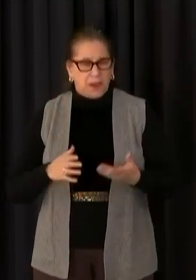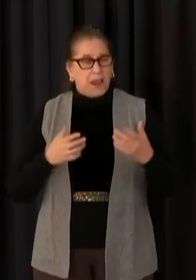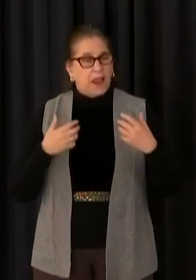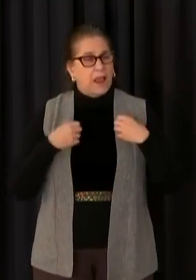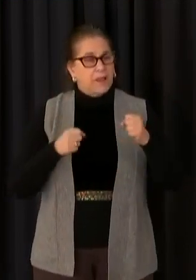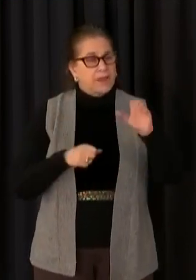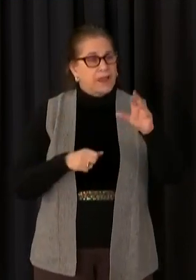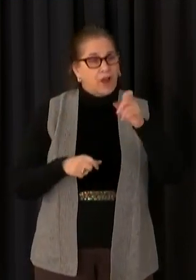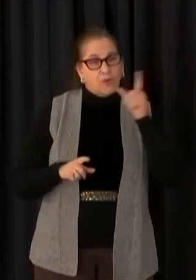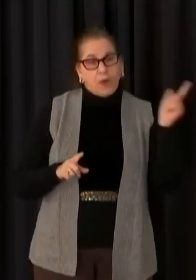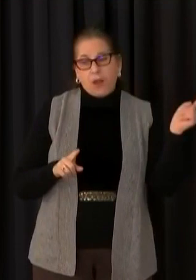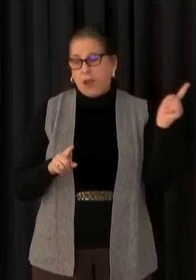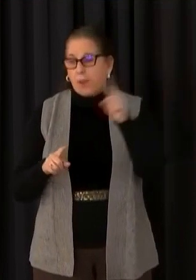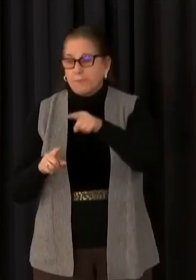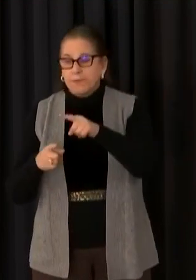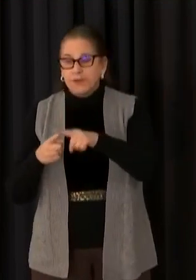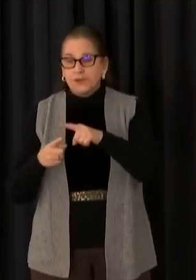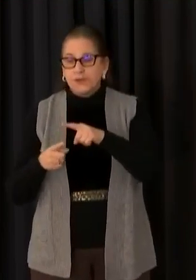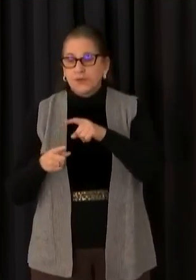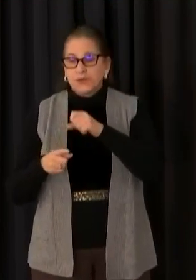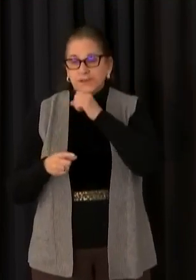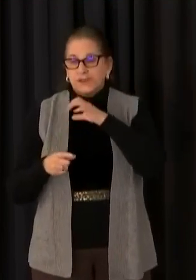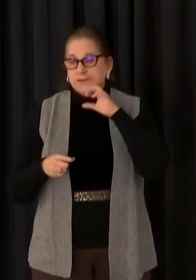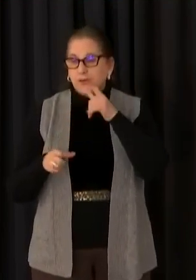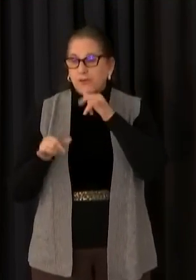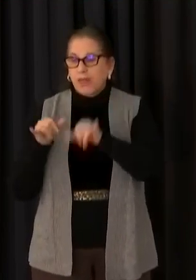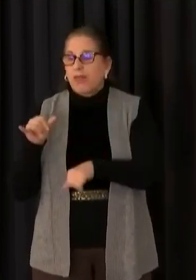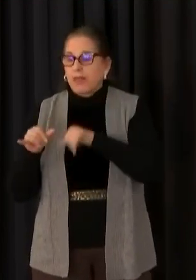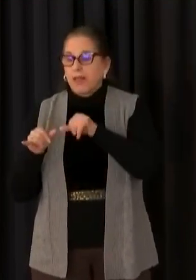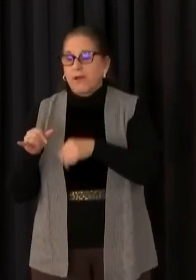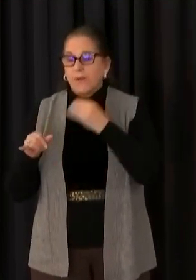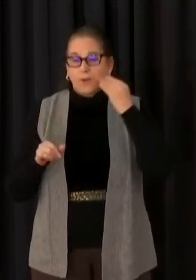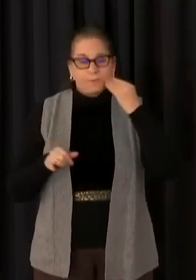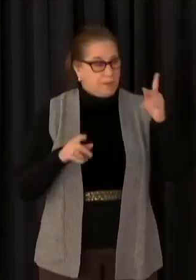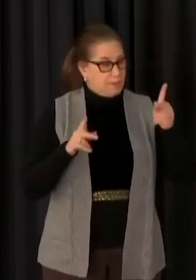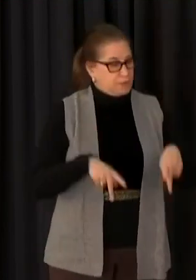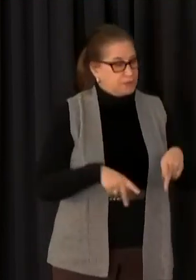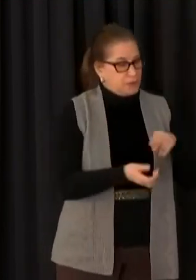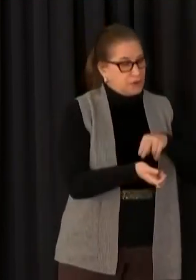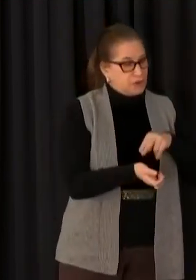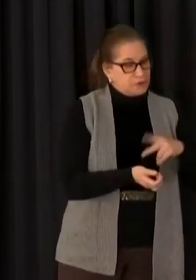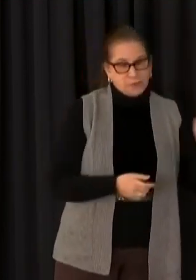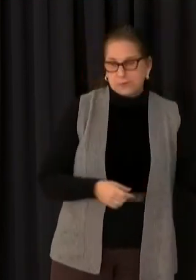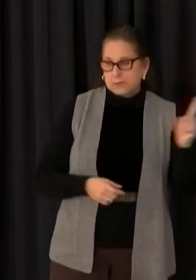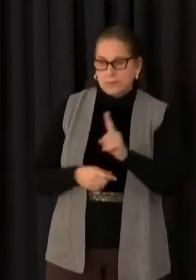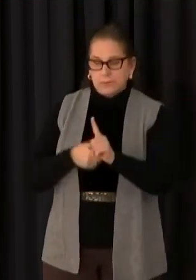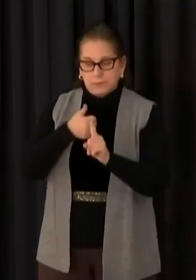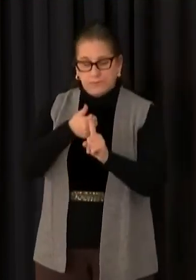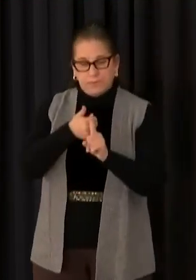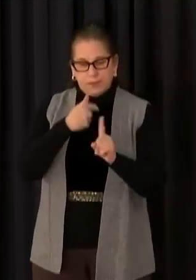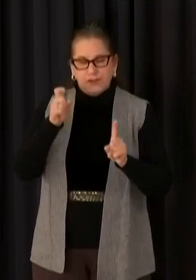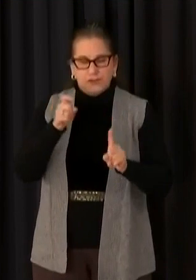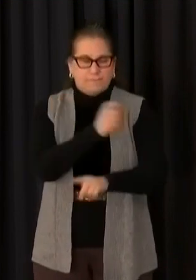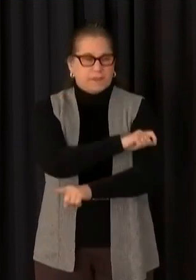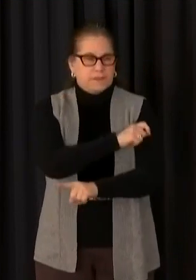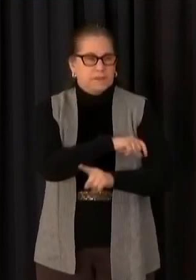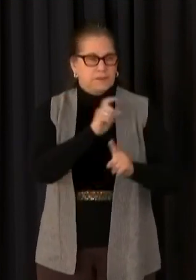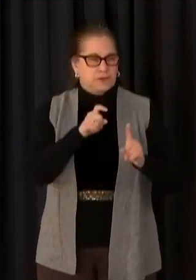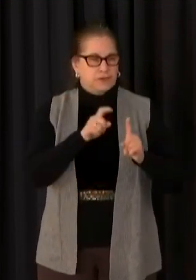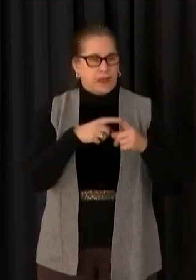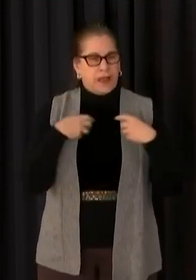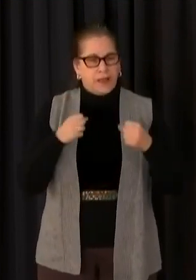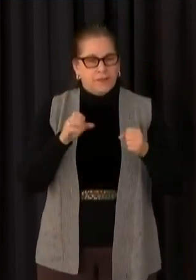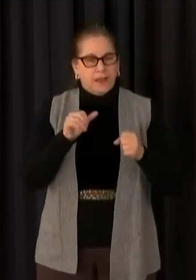caregivers healthcare workers who are caregivers were eligible for vaccination very early on, and that's how that has